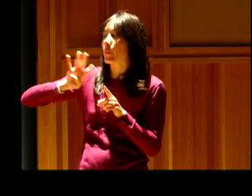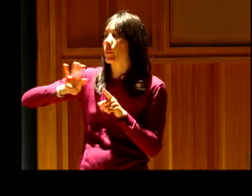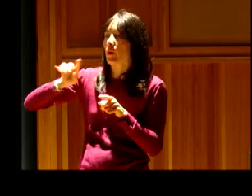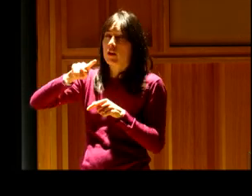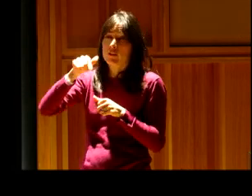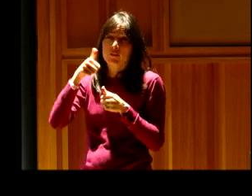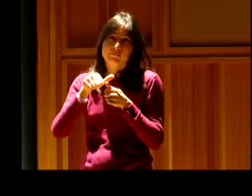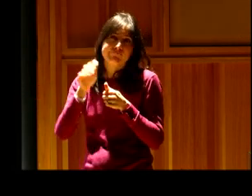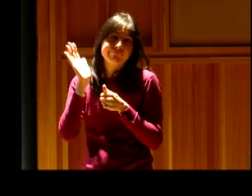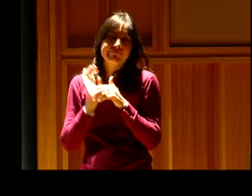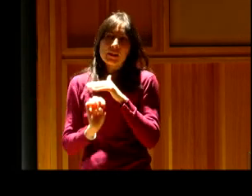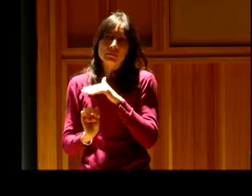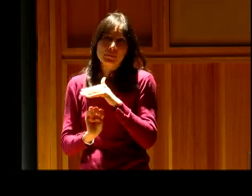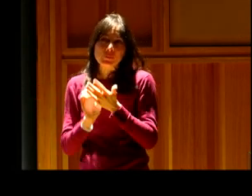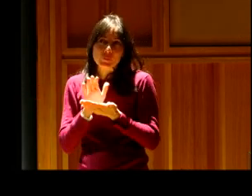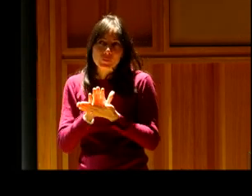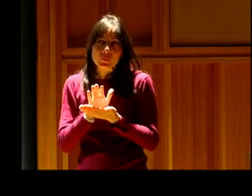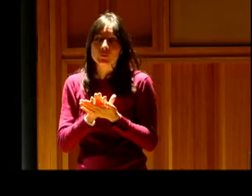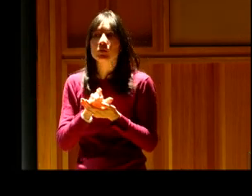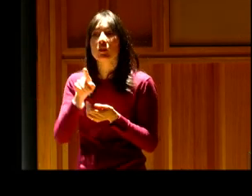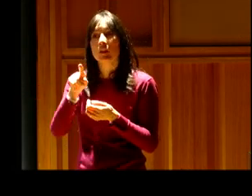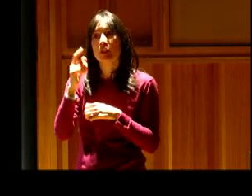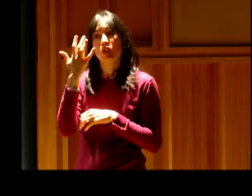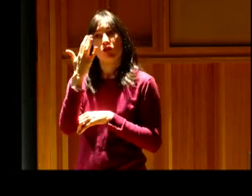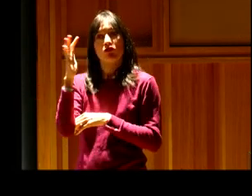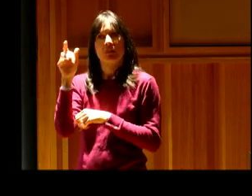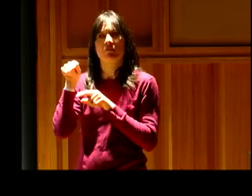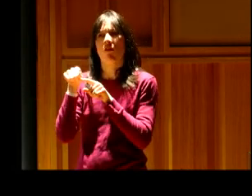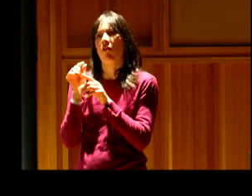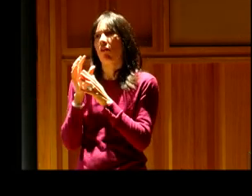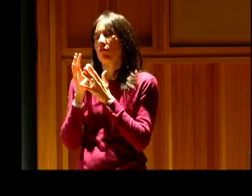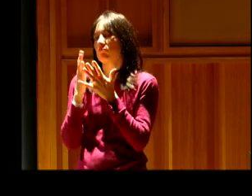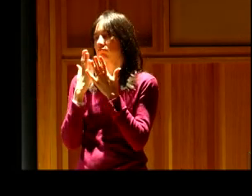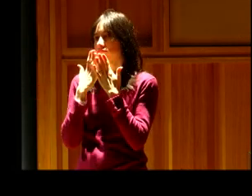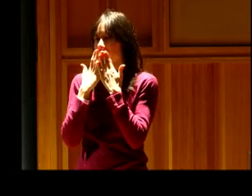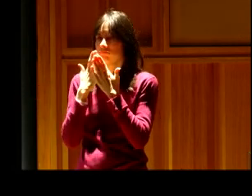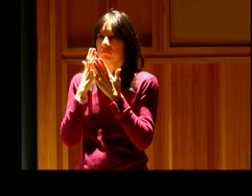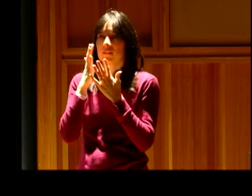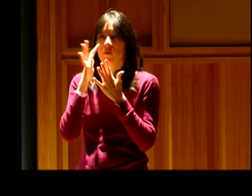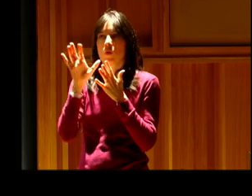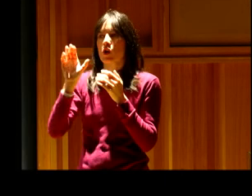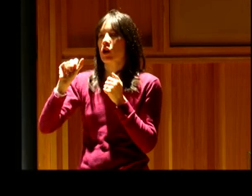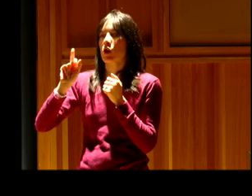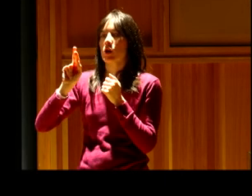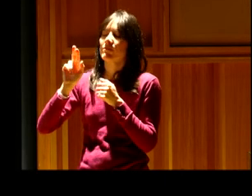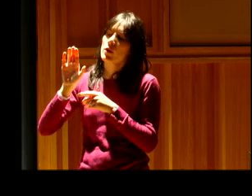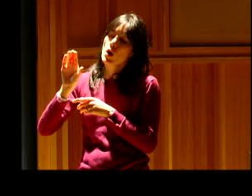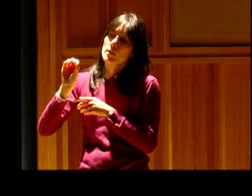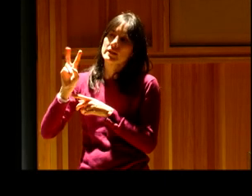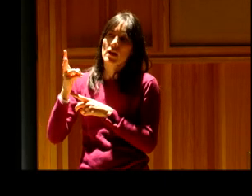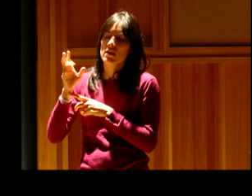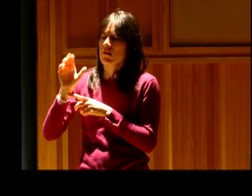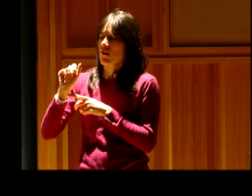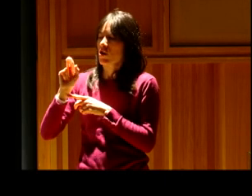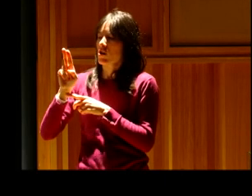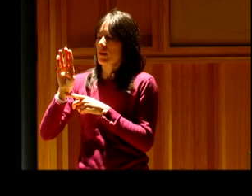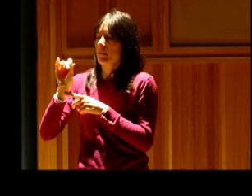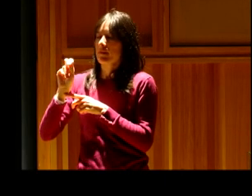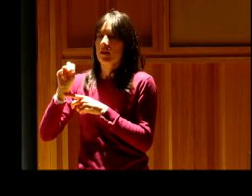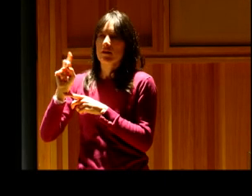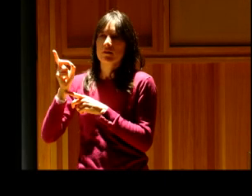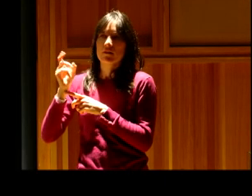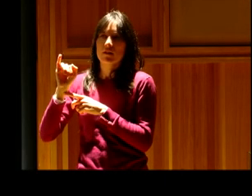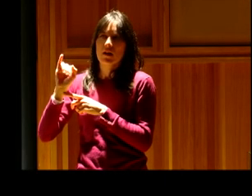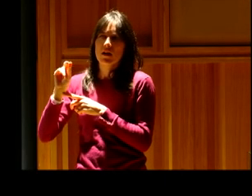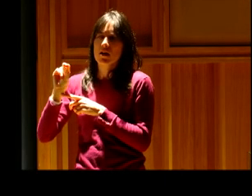school education knows, trees do an amazing job of removing carbon dioxide from the atmosphere. In fact,